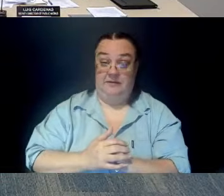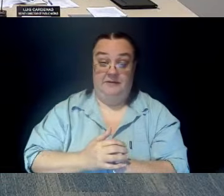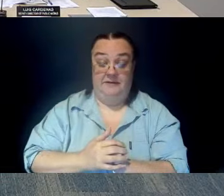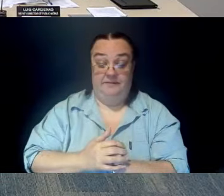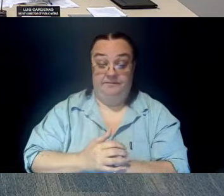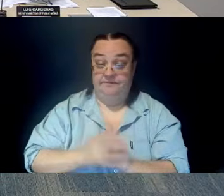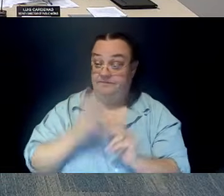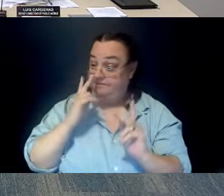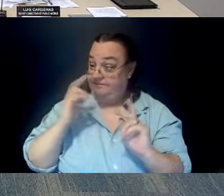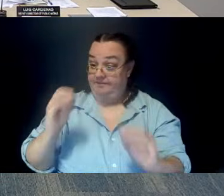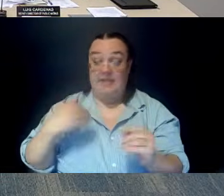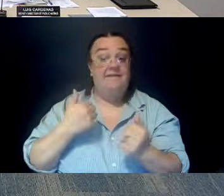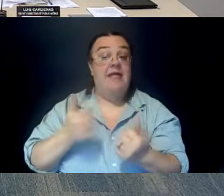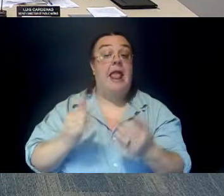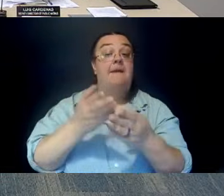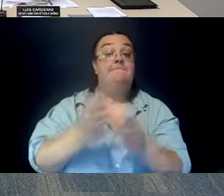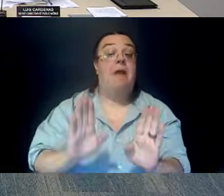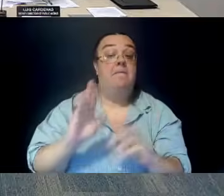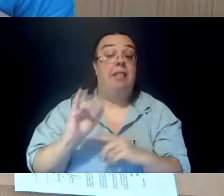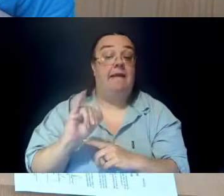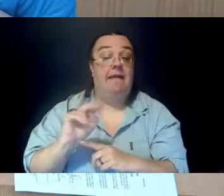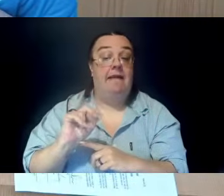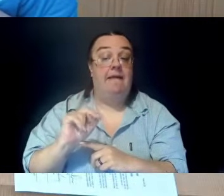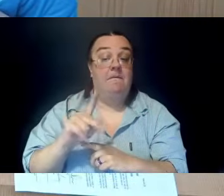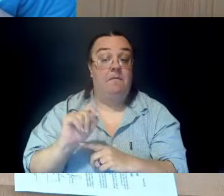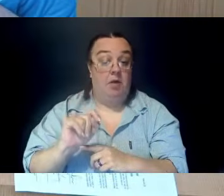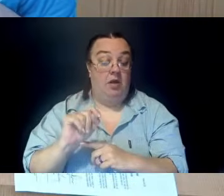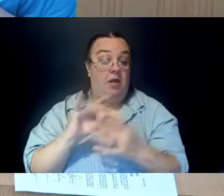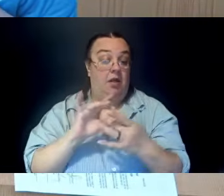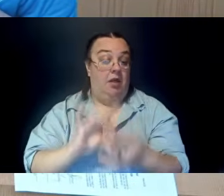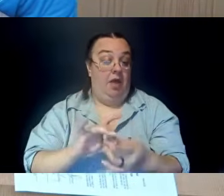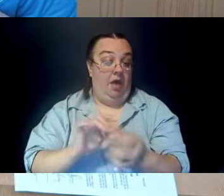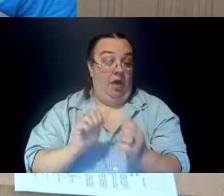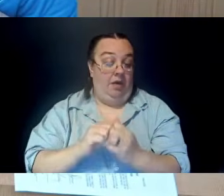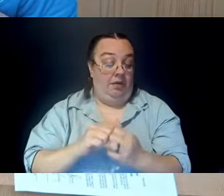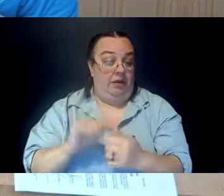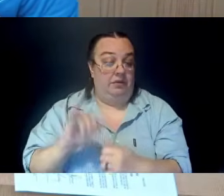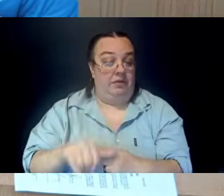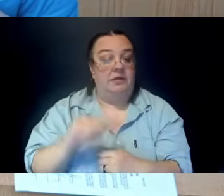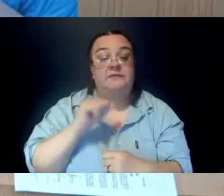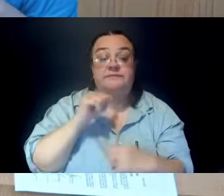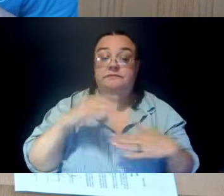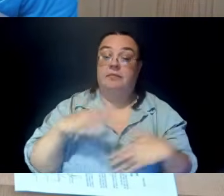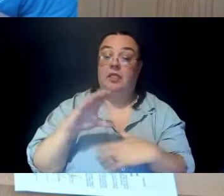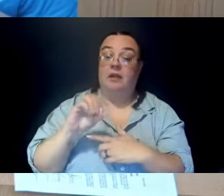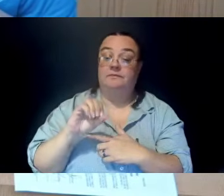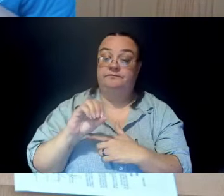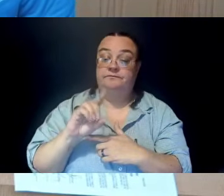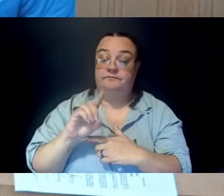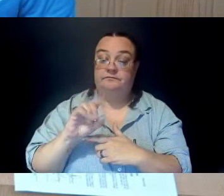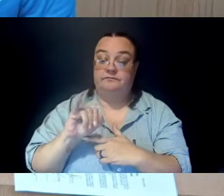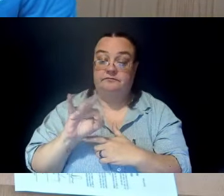Seeing none, is there any public input on the uncodified budget ordinance?